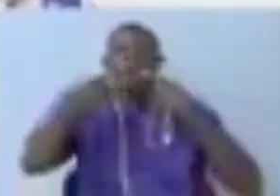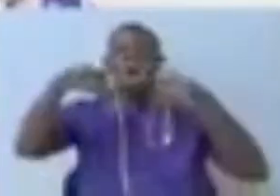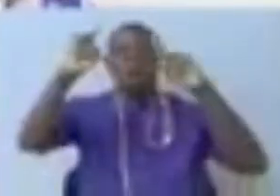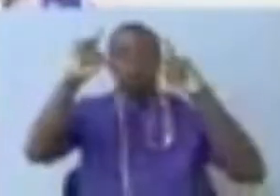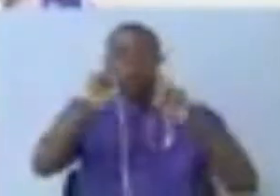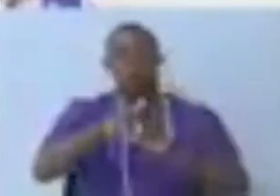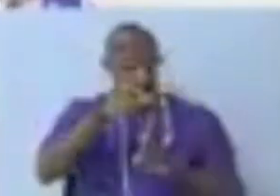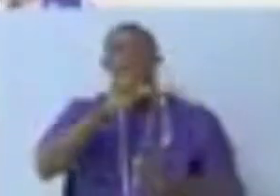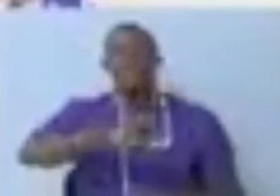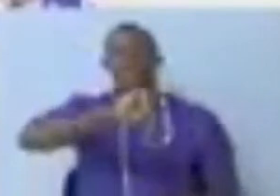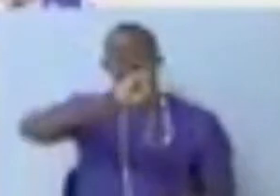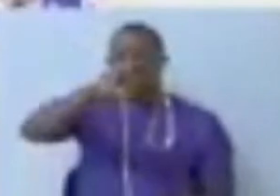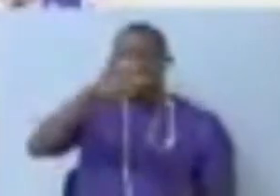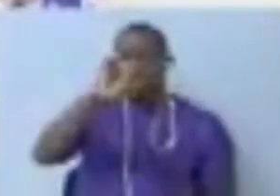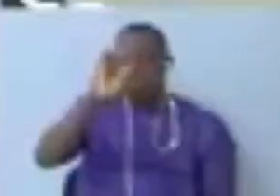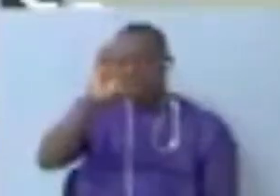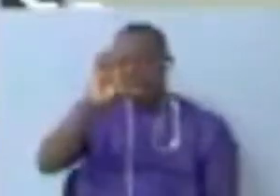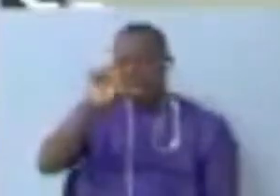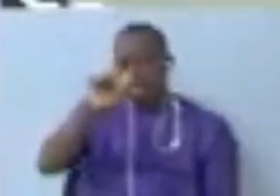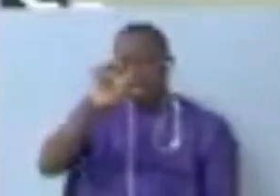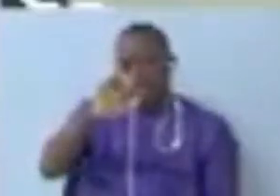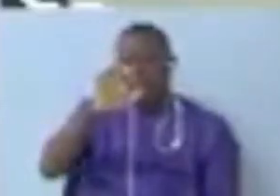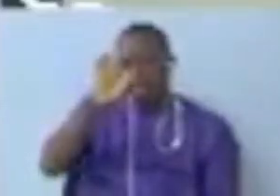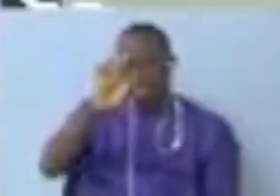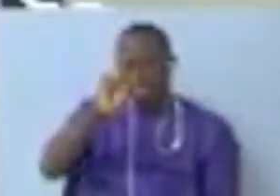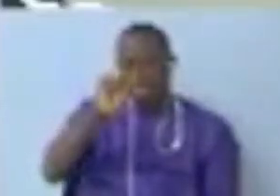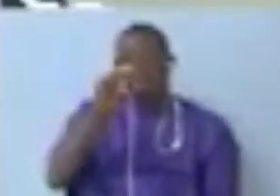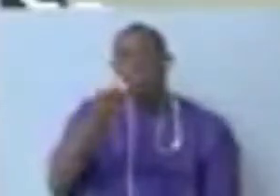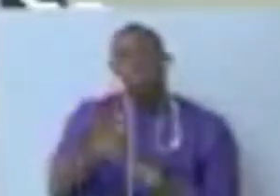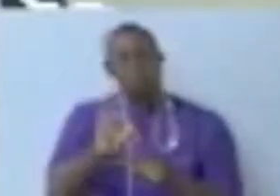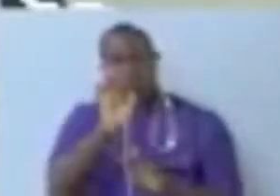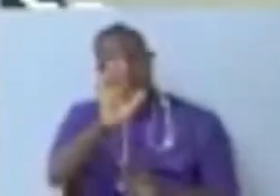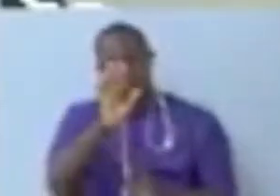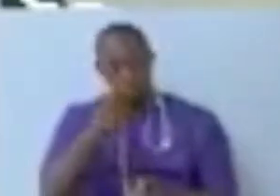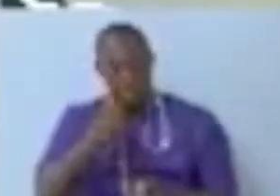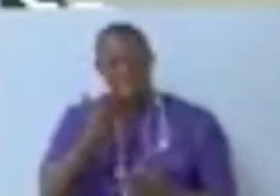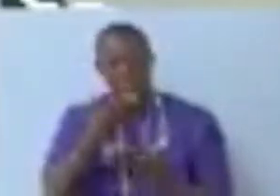Mr. Jobarteh, would the minister? Can I finish? Okay, finish.